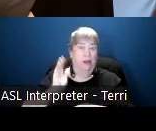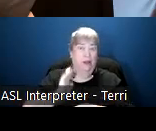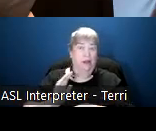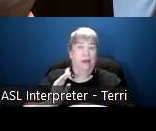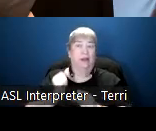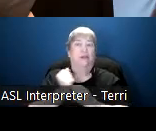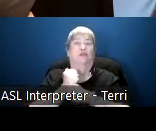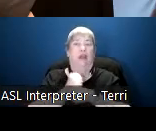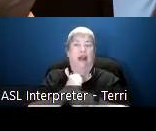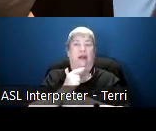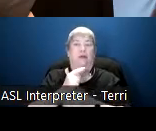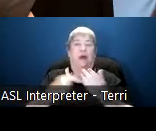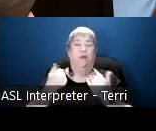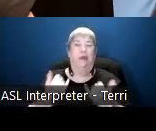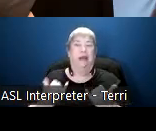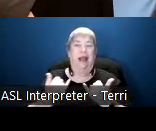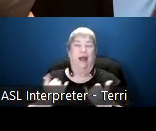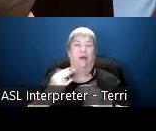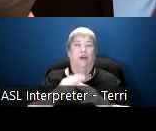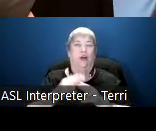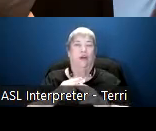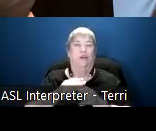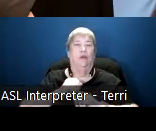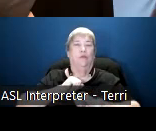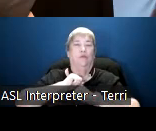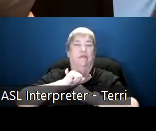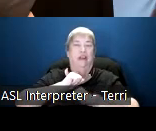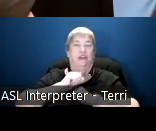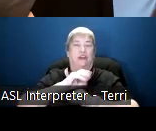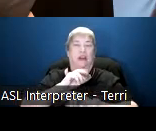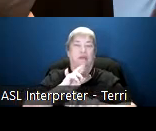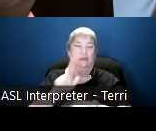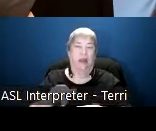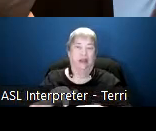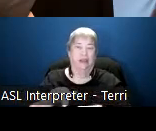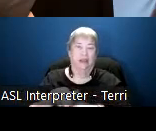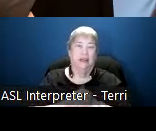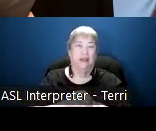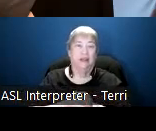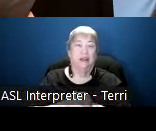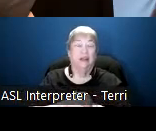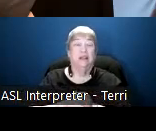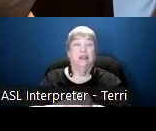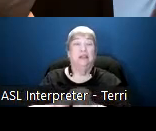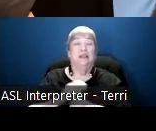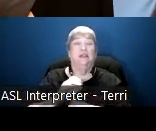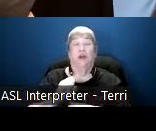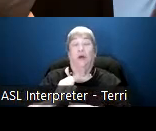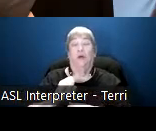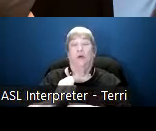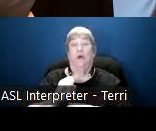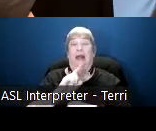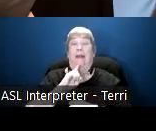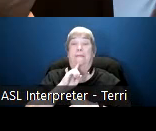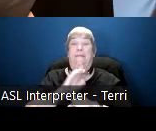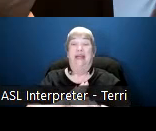now know as prevention and response, sexual assault prevention and response. So a commitment to ethics helps